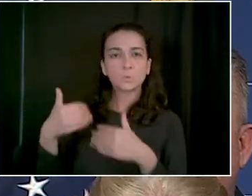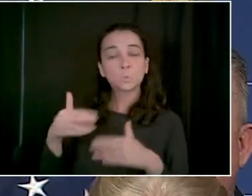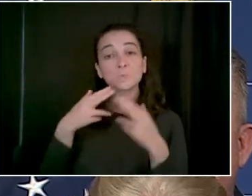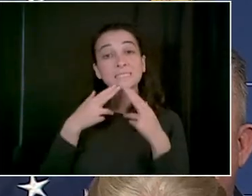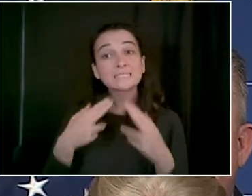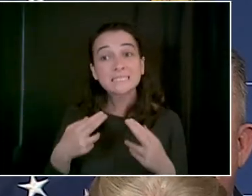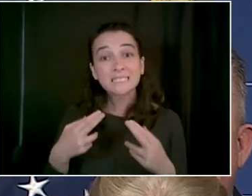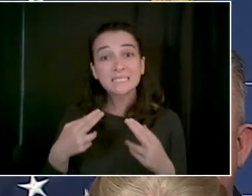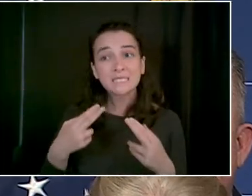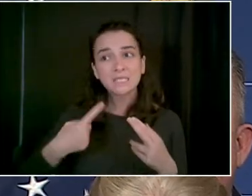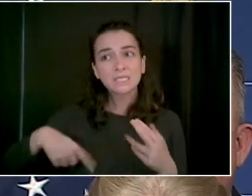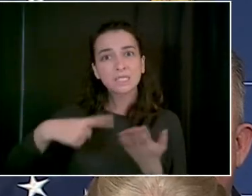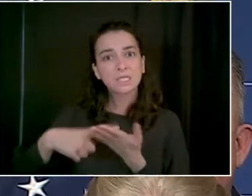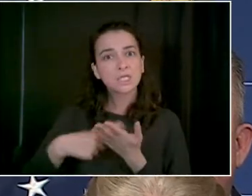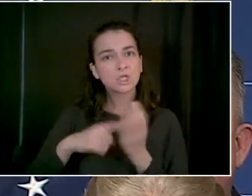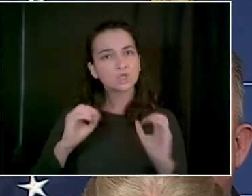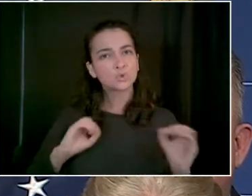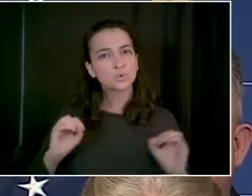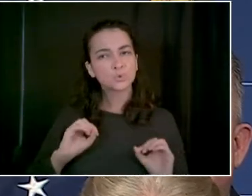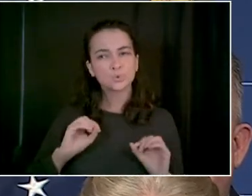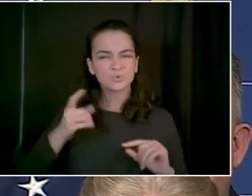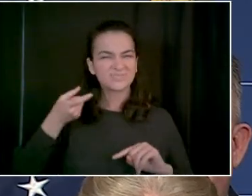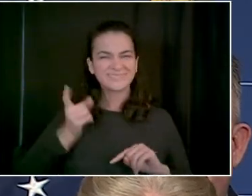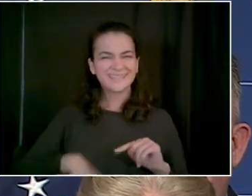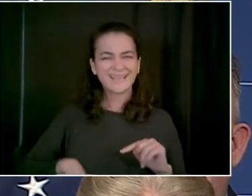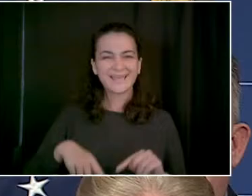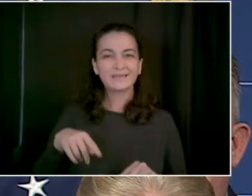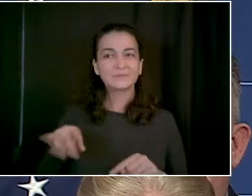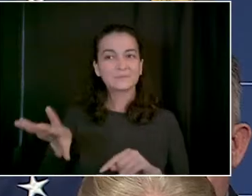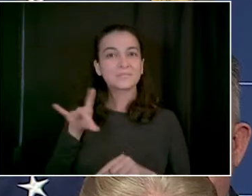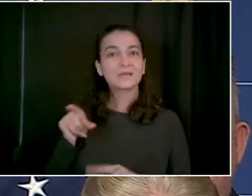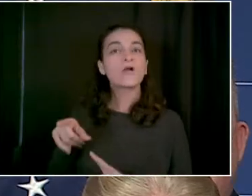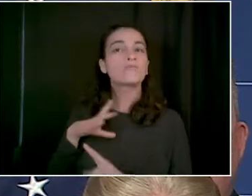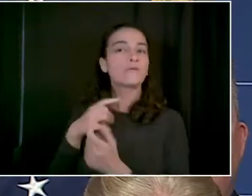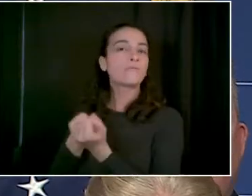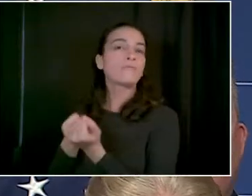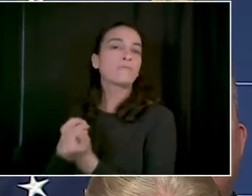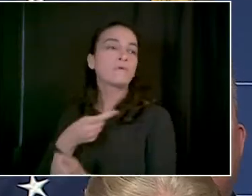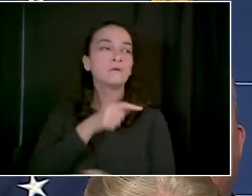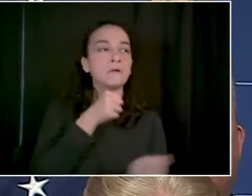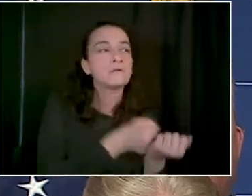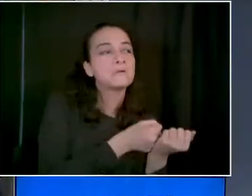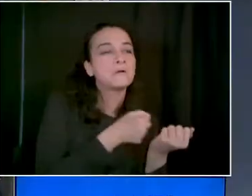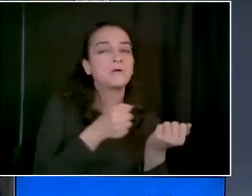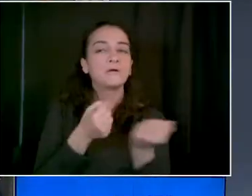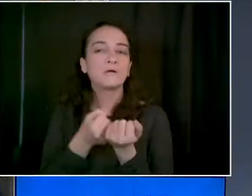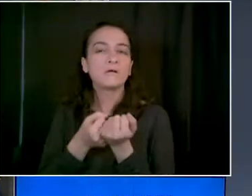New Yorkers, and I don't give a damn who don't understand that.